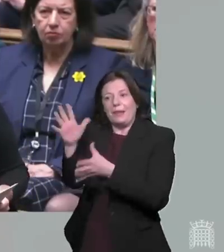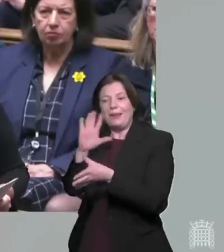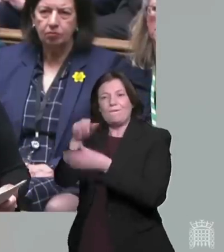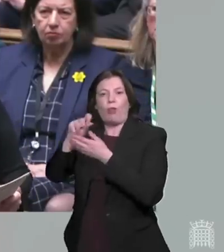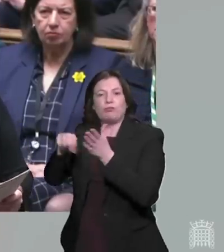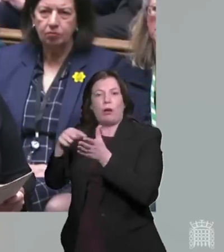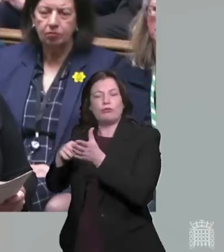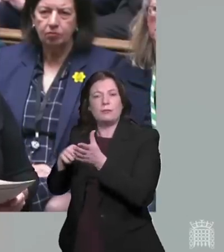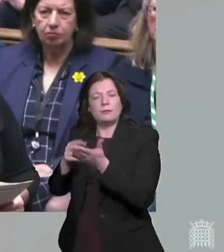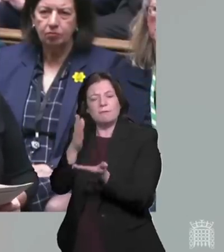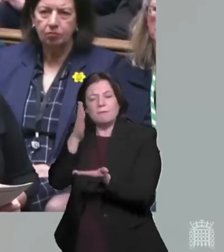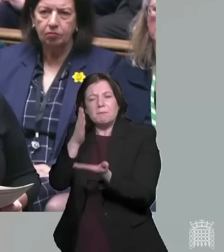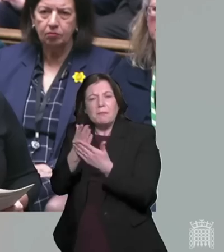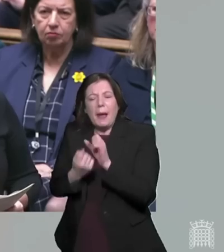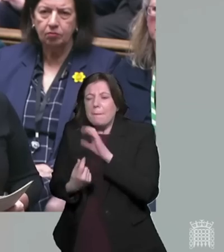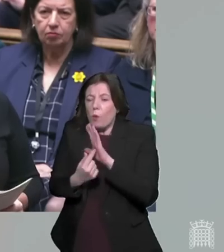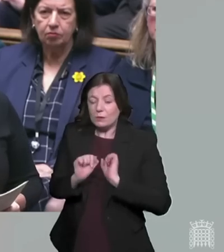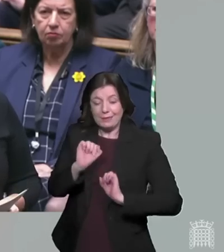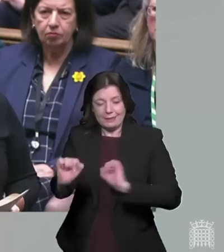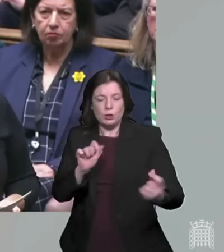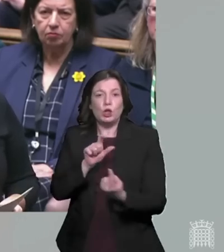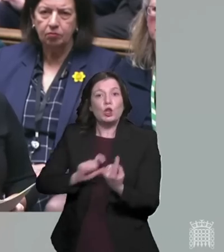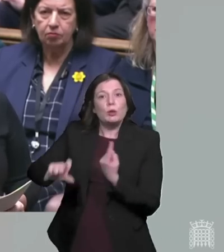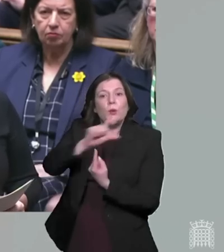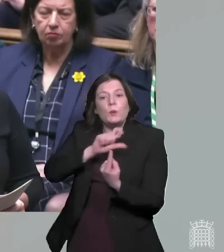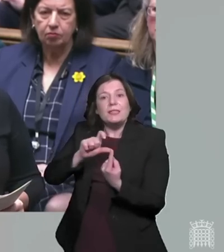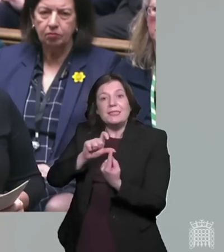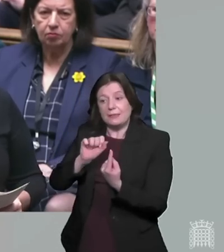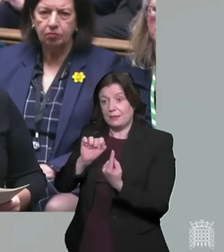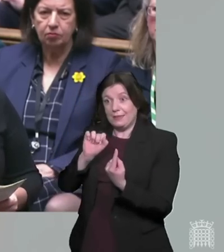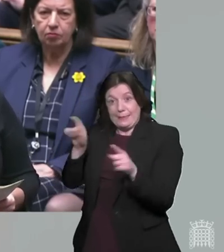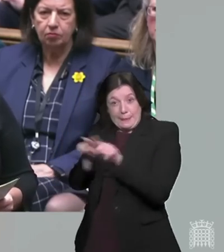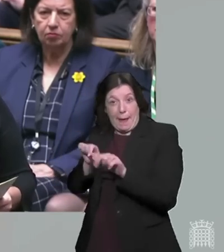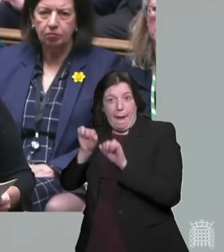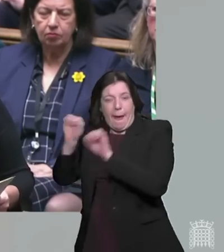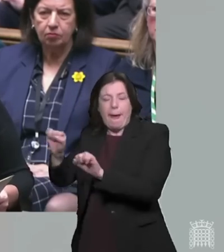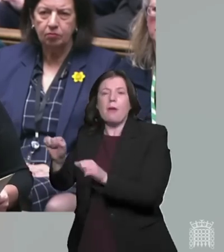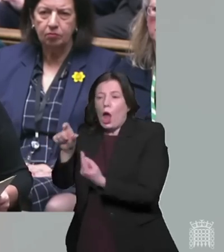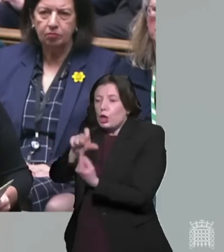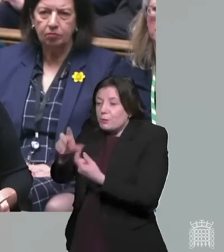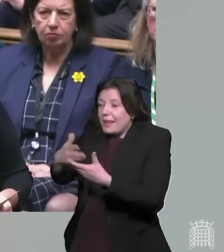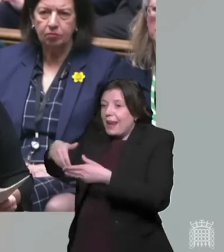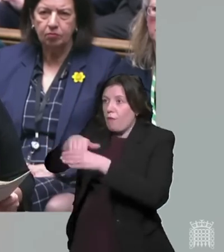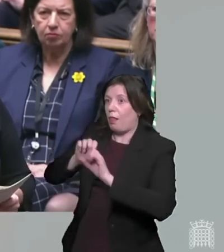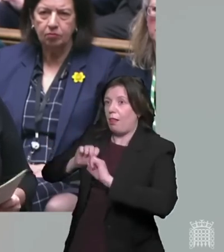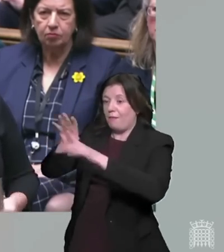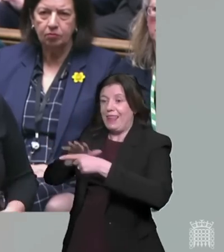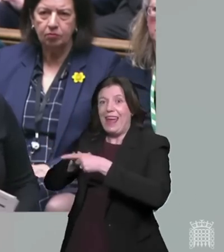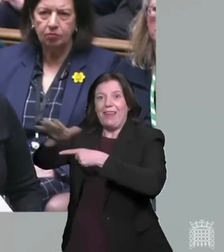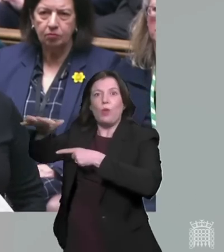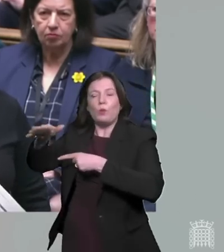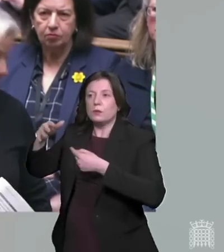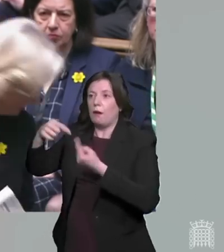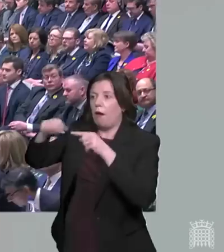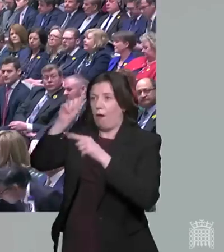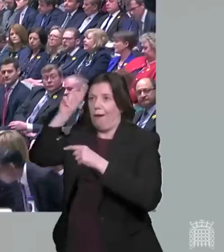he agree that grassroots organisations like Zero Carbon Guildford are key stakeholders in our national journey to achieve